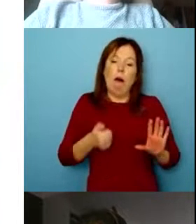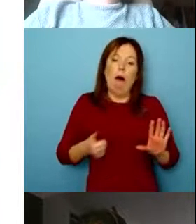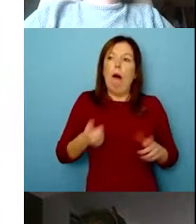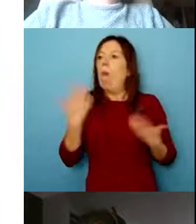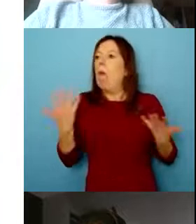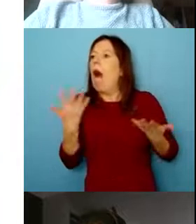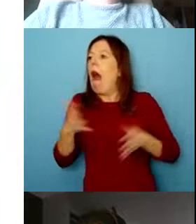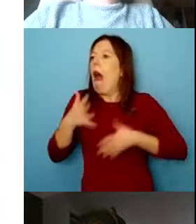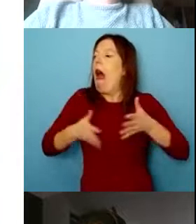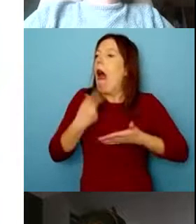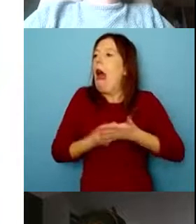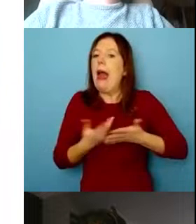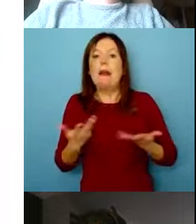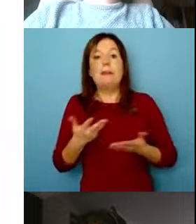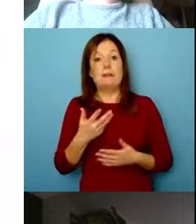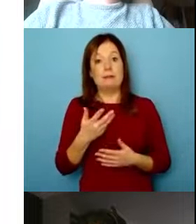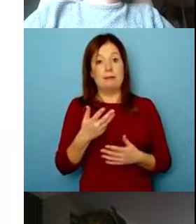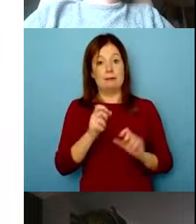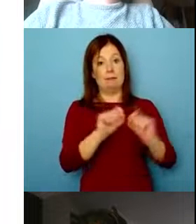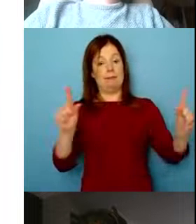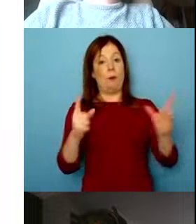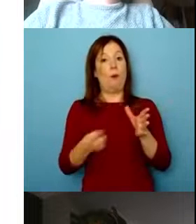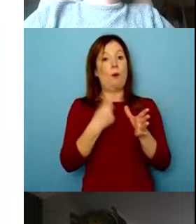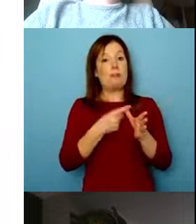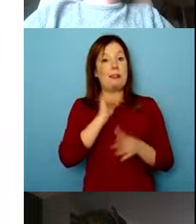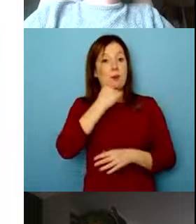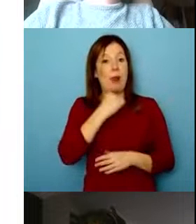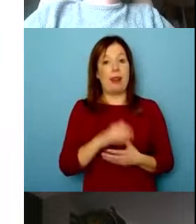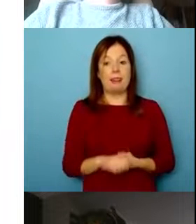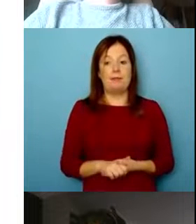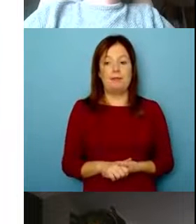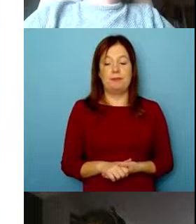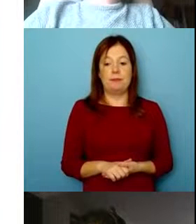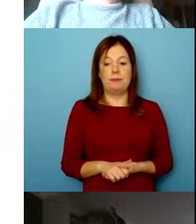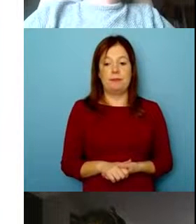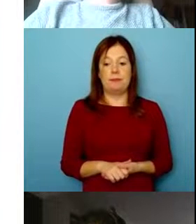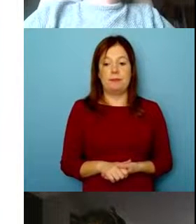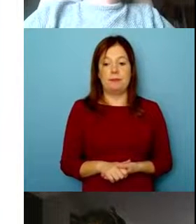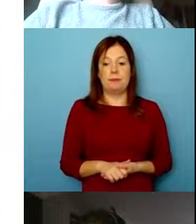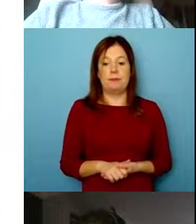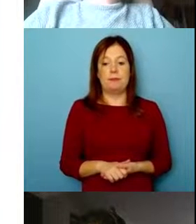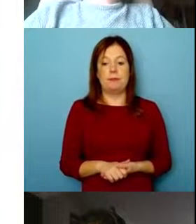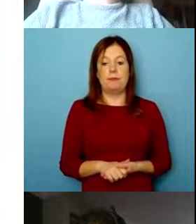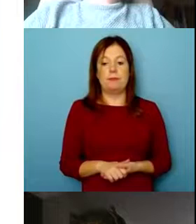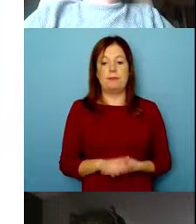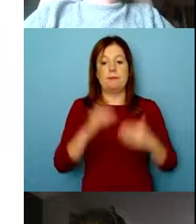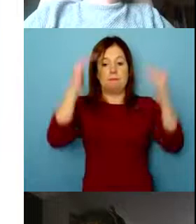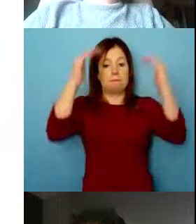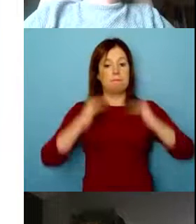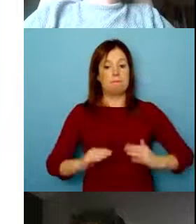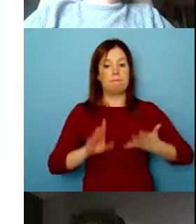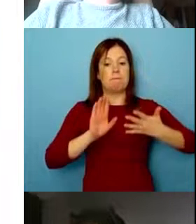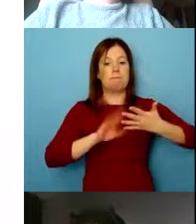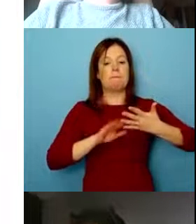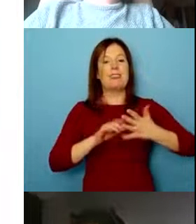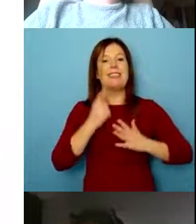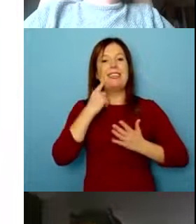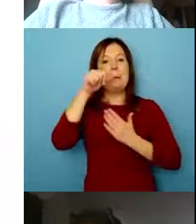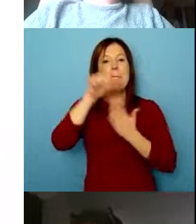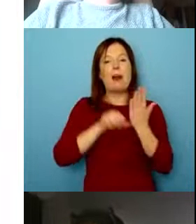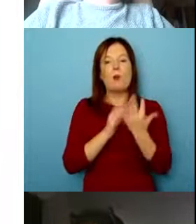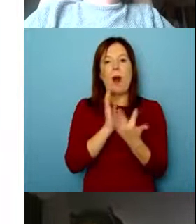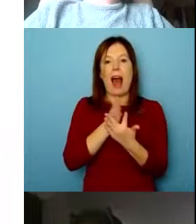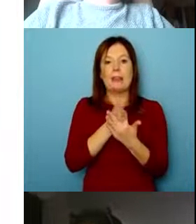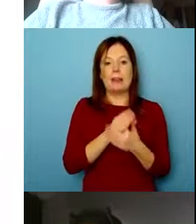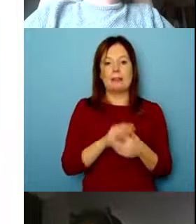these pieces of content. They'll be there by default. The last one was an easy menu access feature.